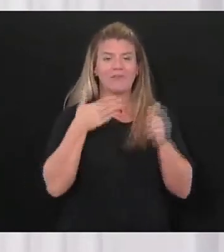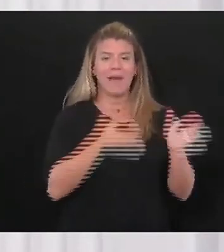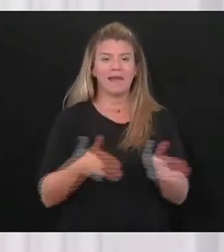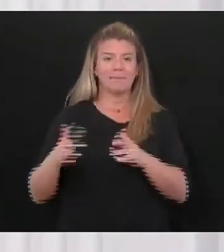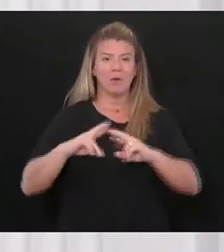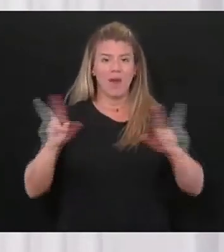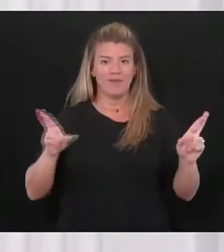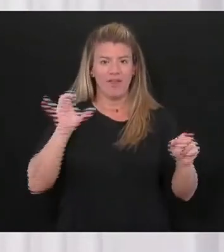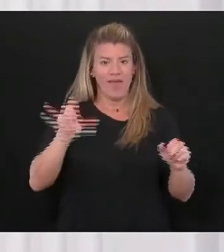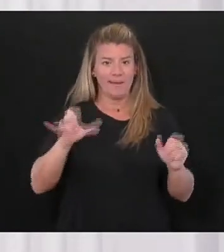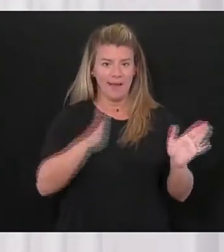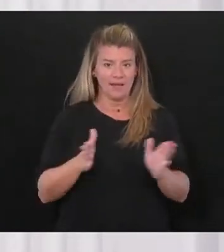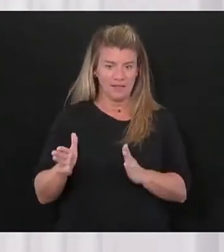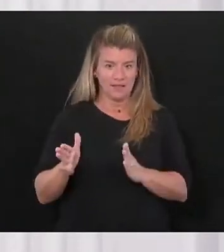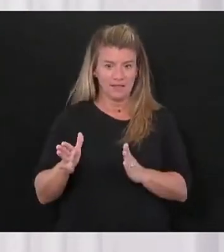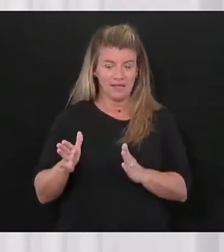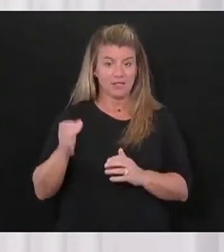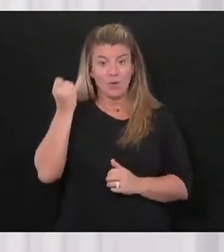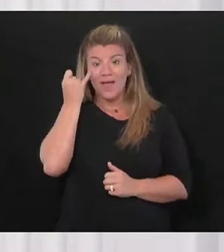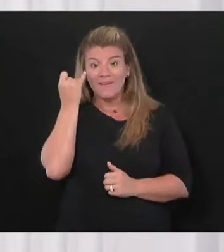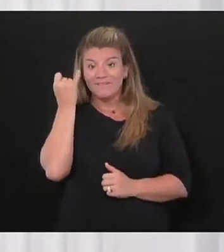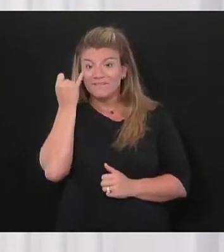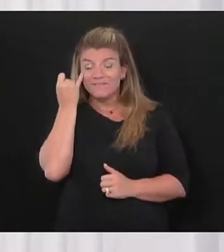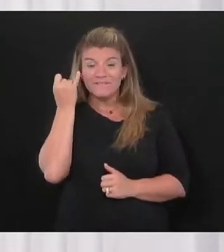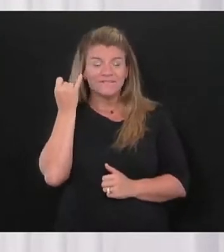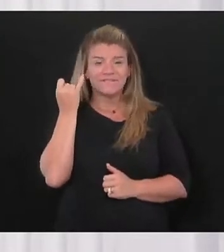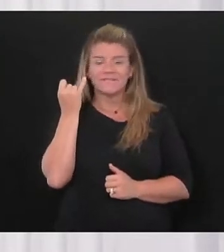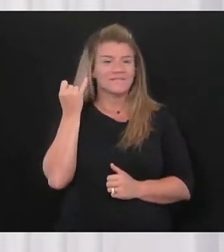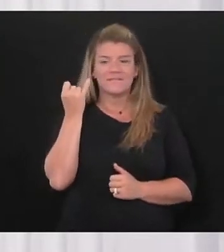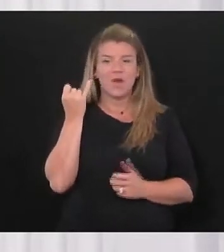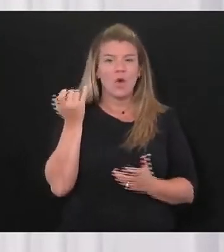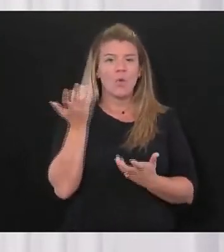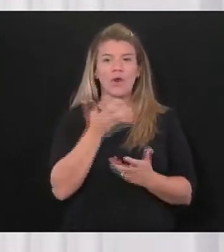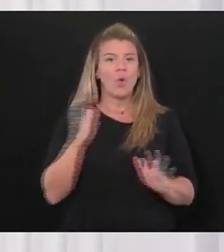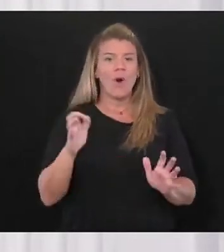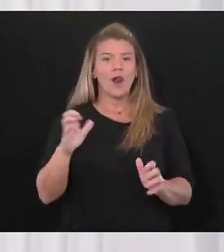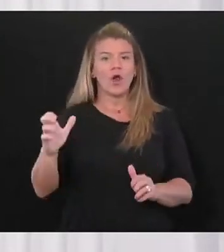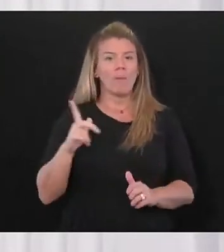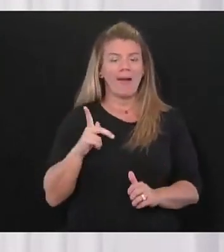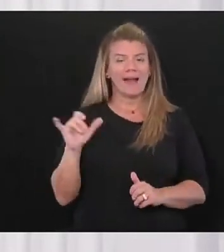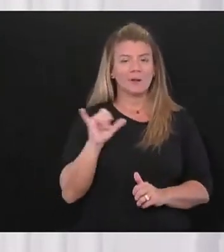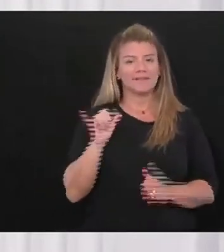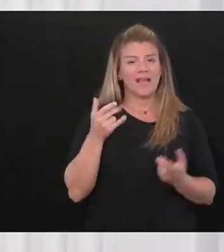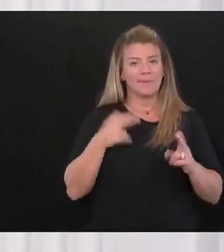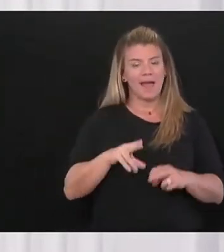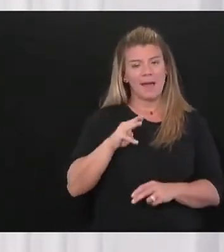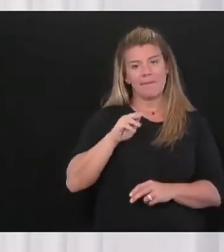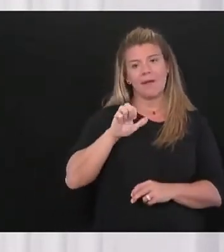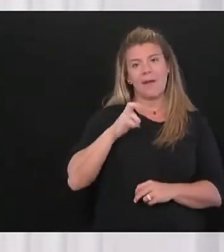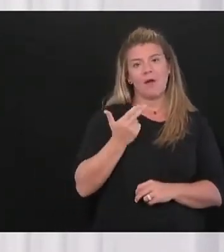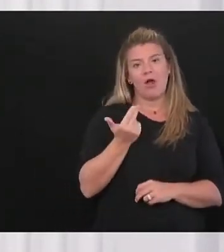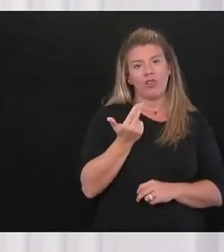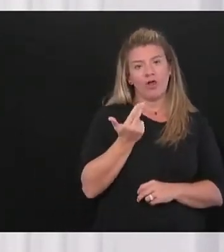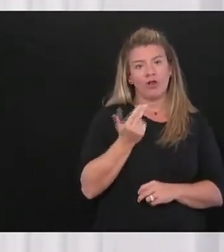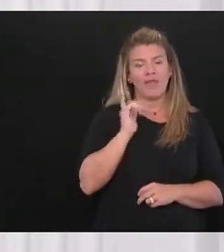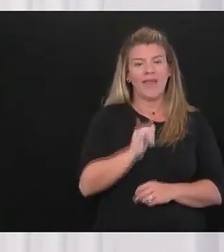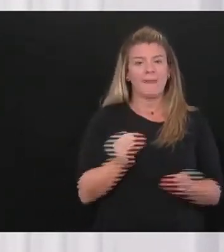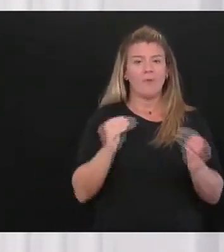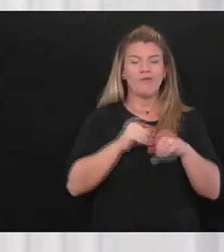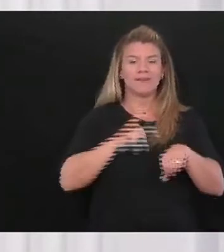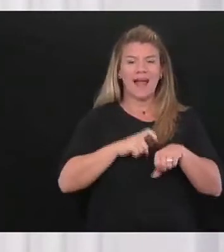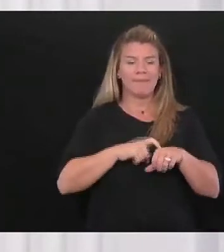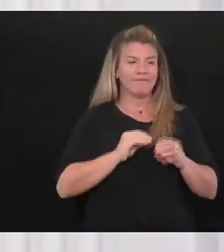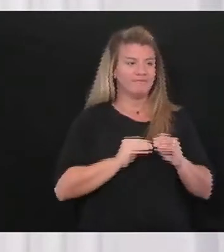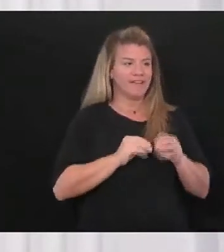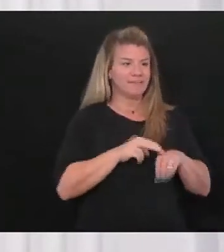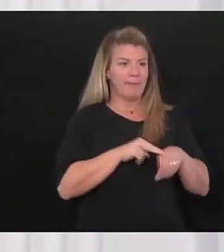remote learning, so that if we don't resort back to a March 13th and it becoming a time of triage, but we really have